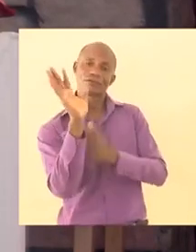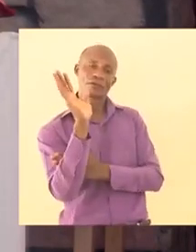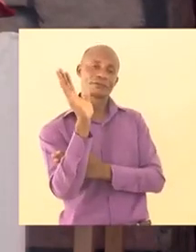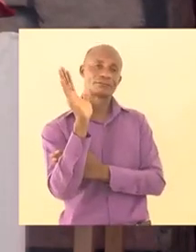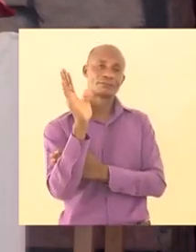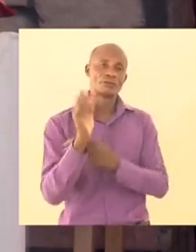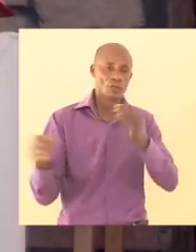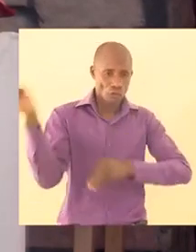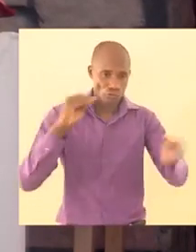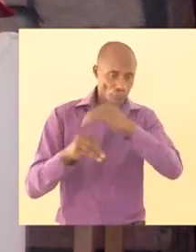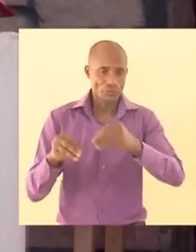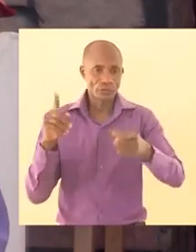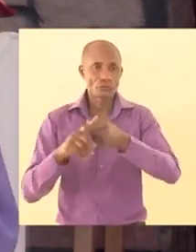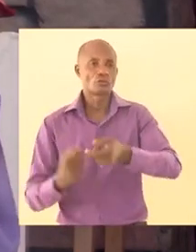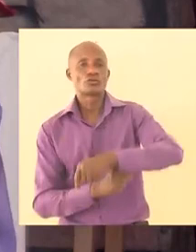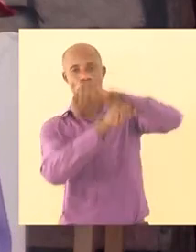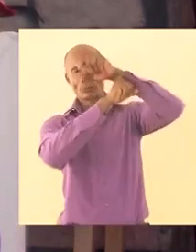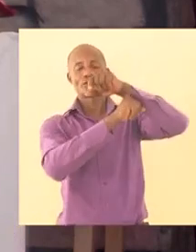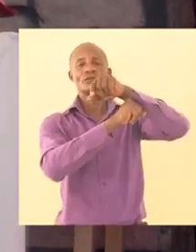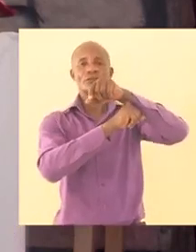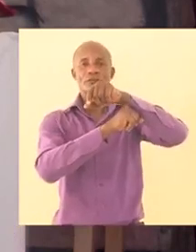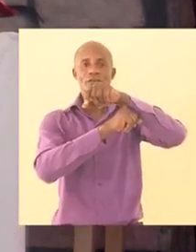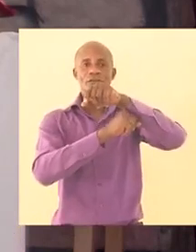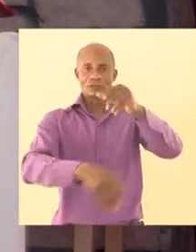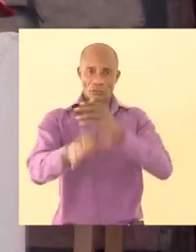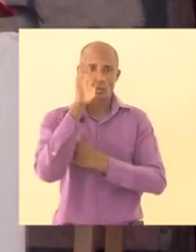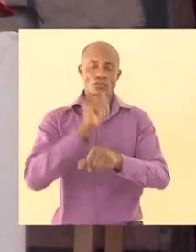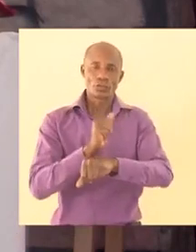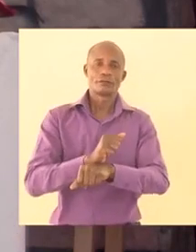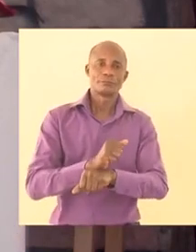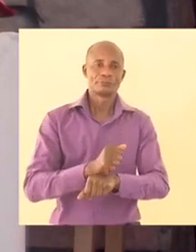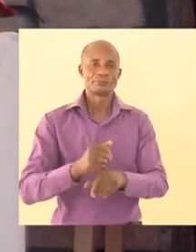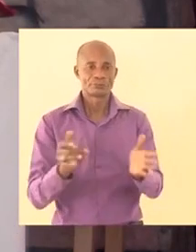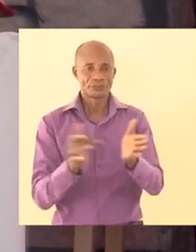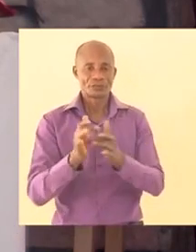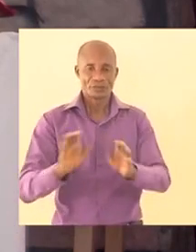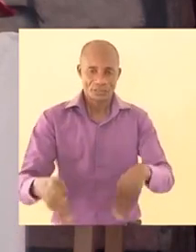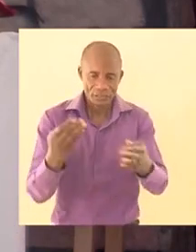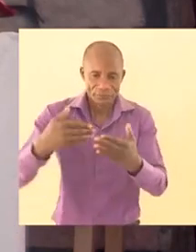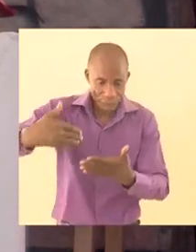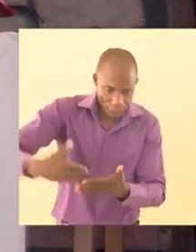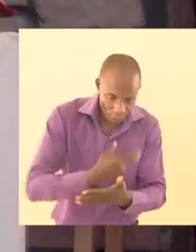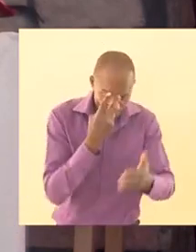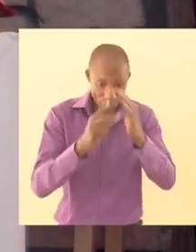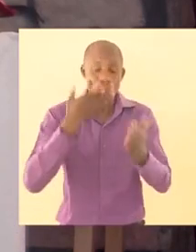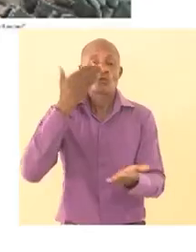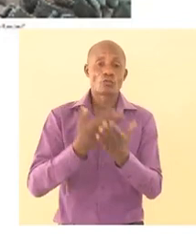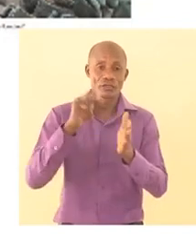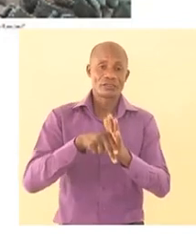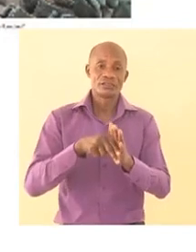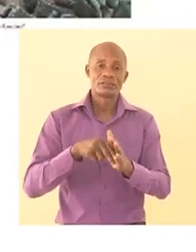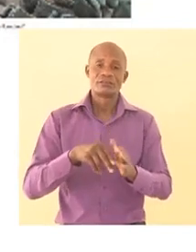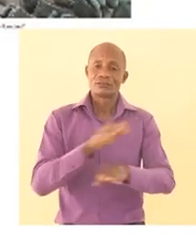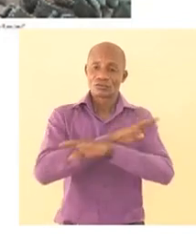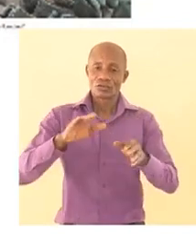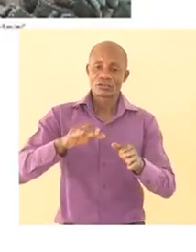to the furtherance of the message of Christ and the mission of Christ? Jesus gives a new vision of goodness. He says, don't just